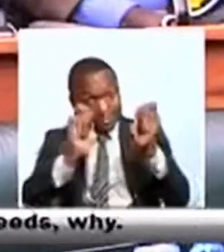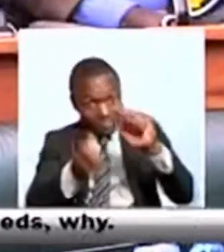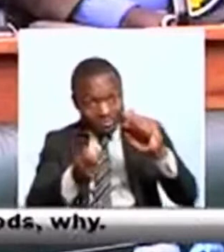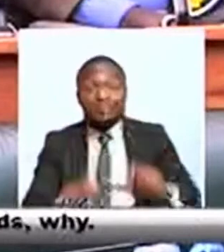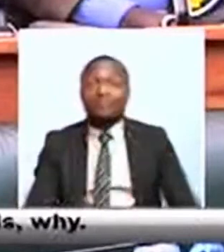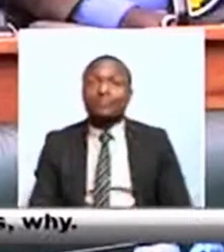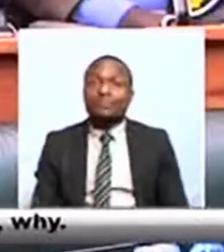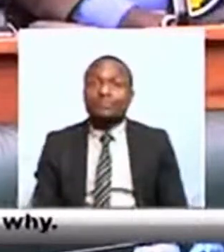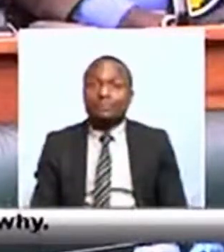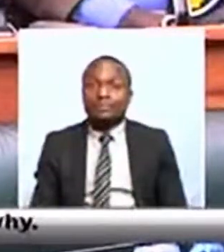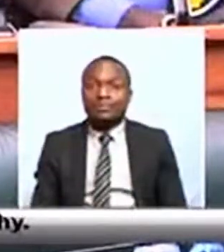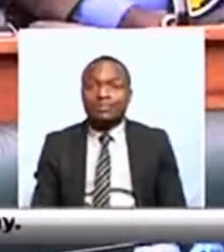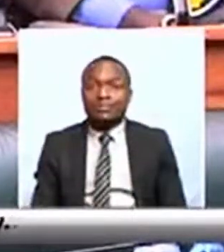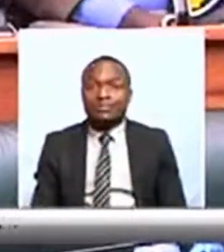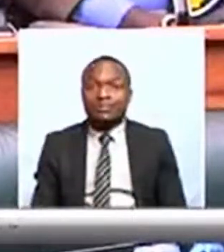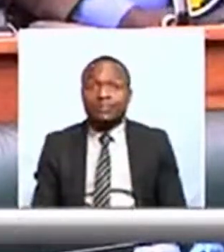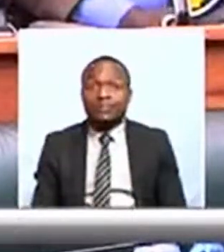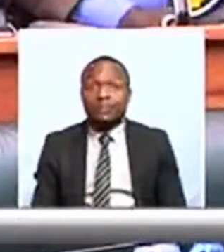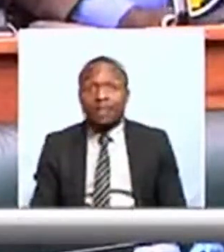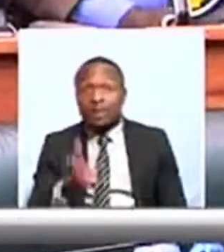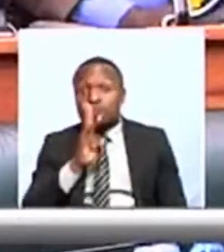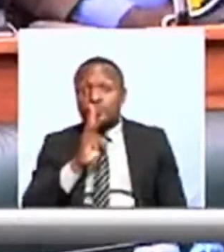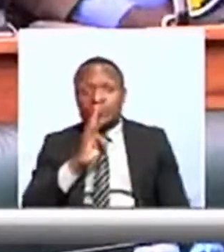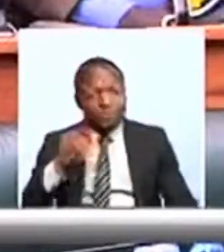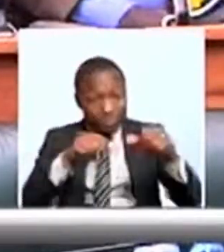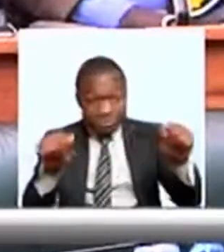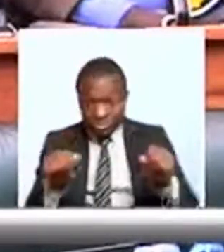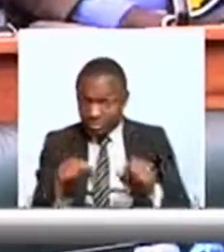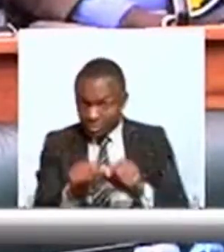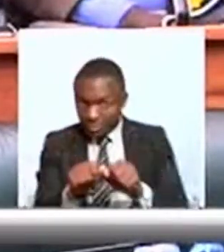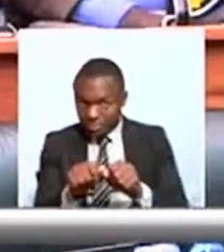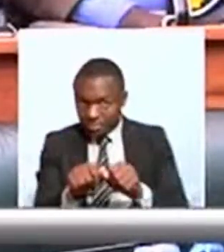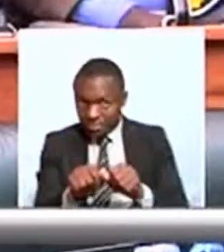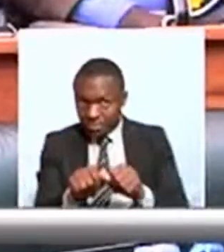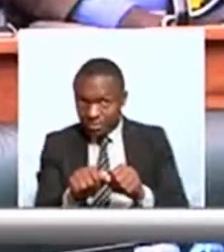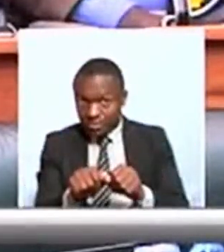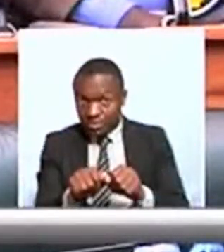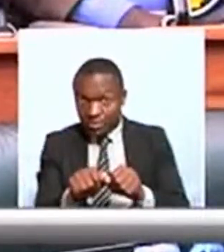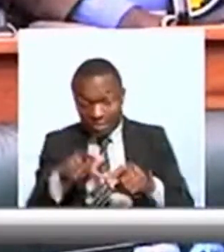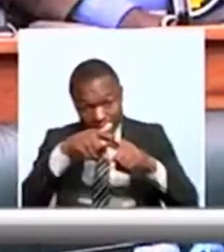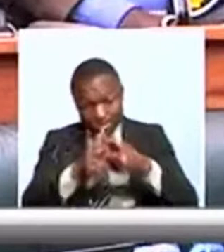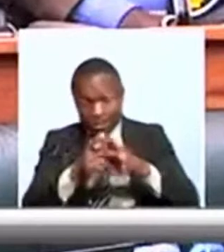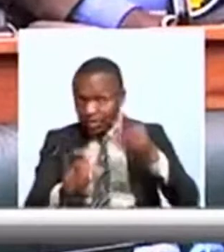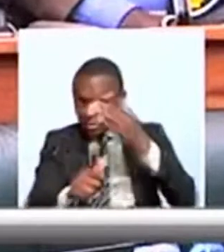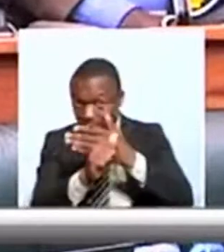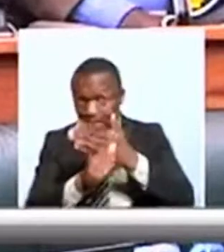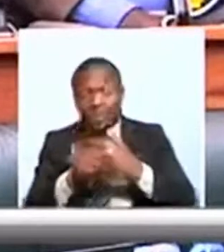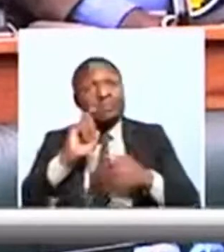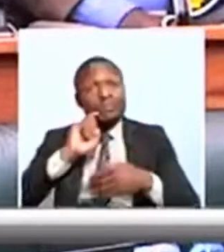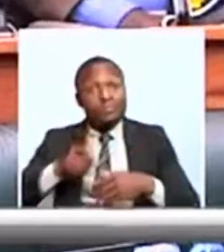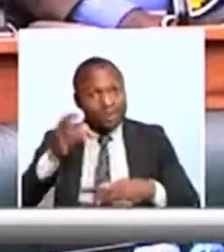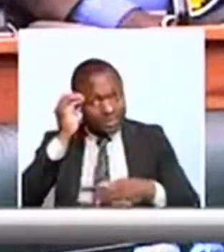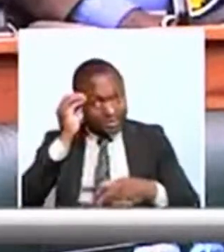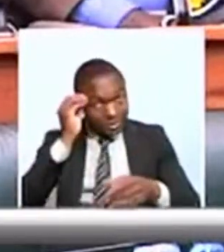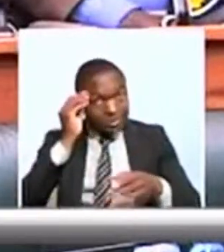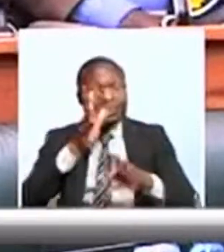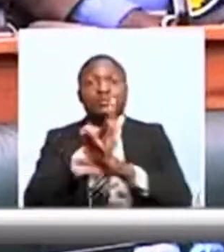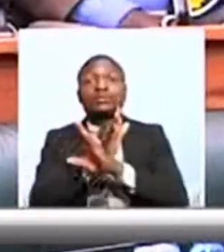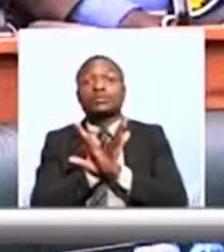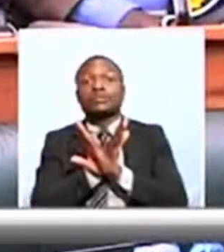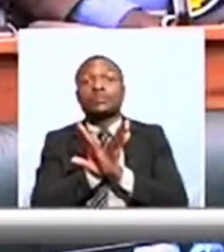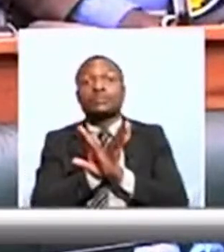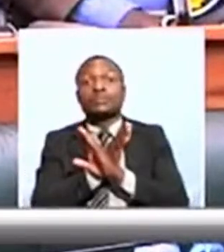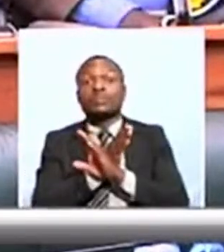The water head that feeds into Kafue. We have to be very, very mindful about that. Otherwise, Zambia will be another